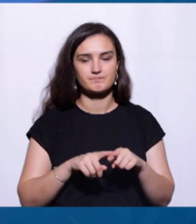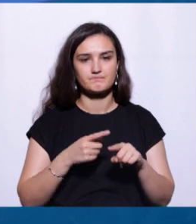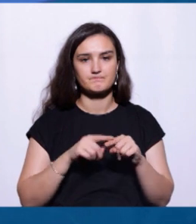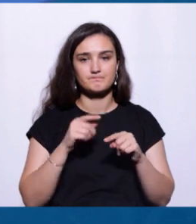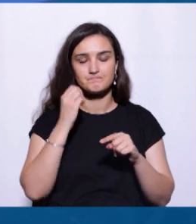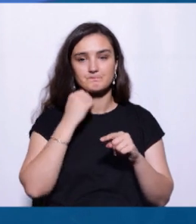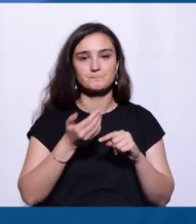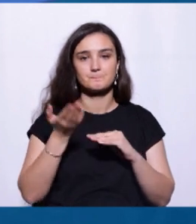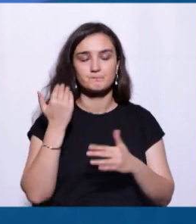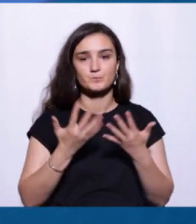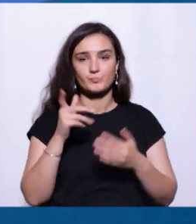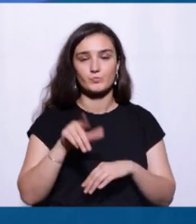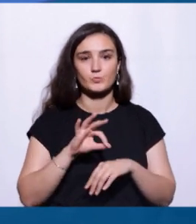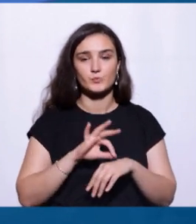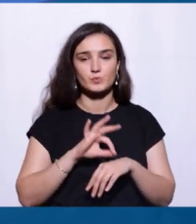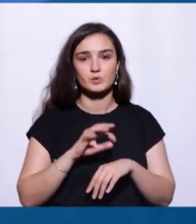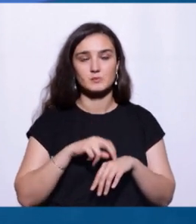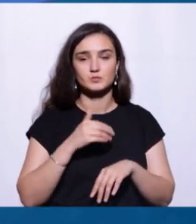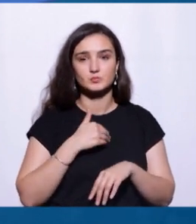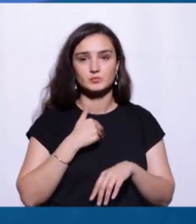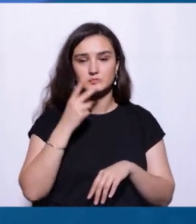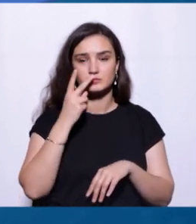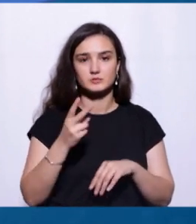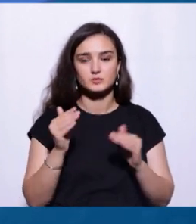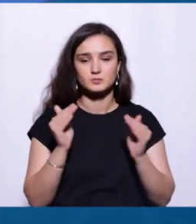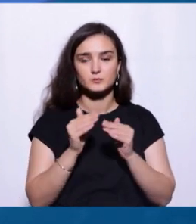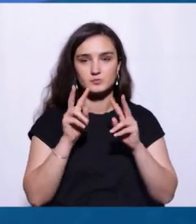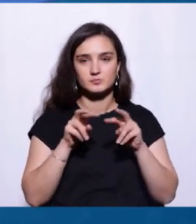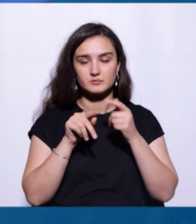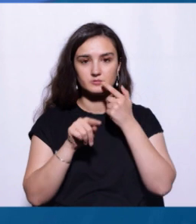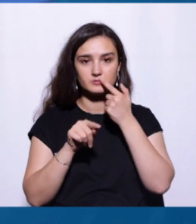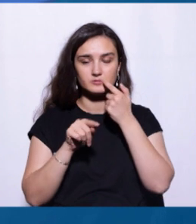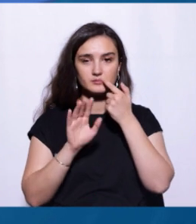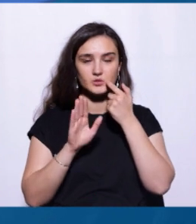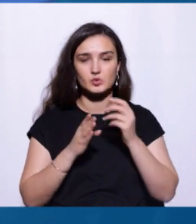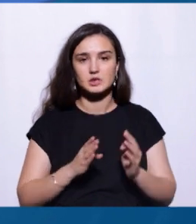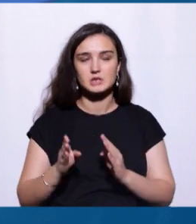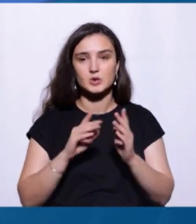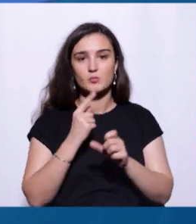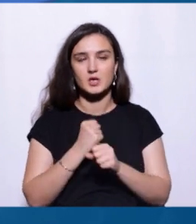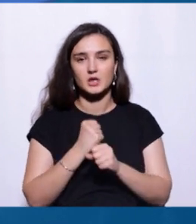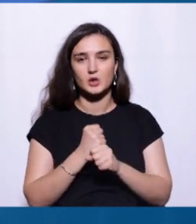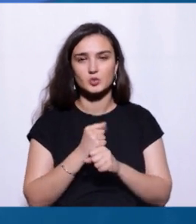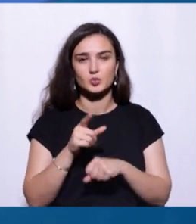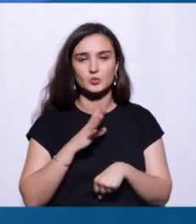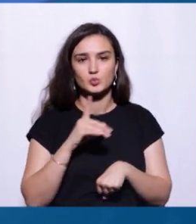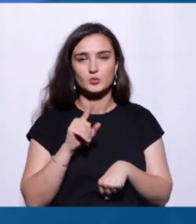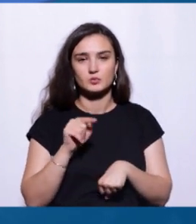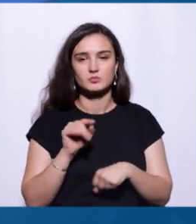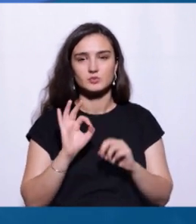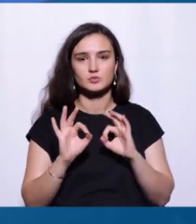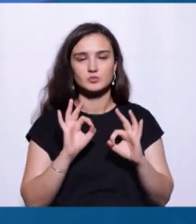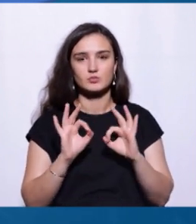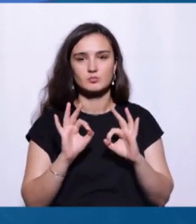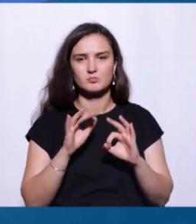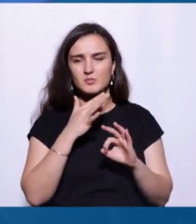the past, if doctors wanted to see the small intestine, the only way to do it was to take an